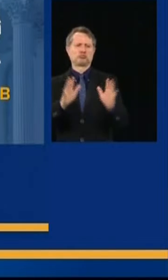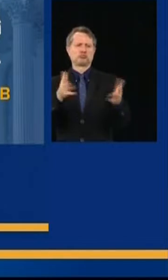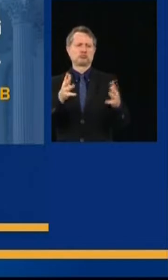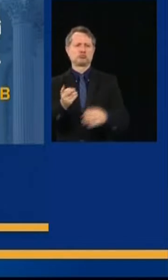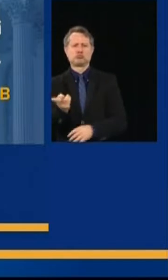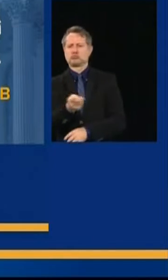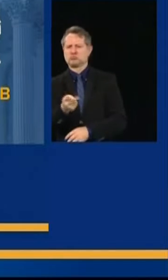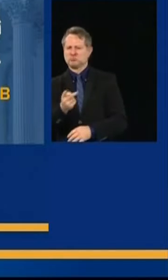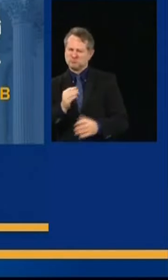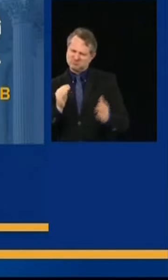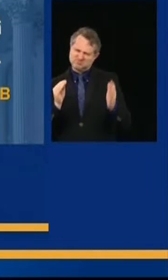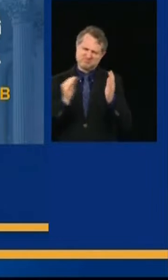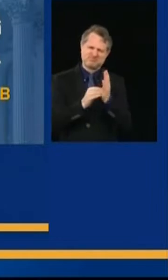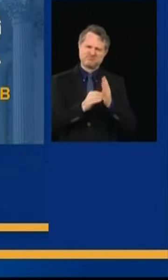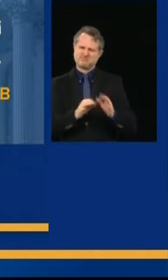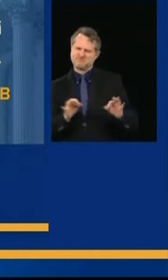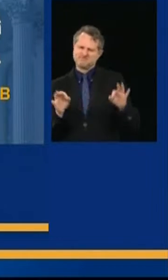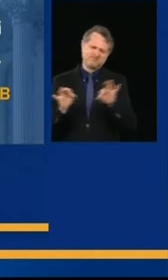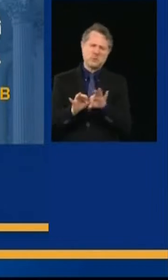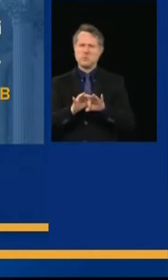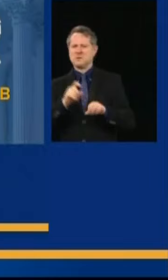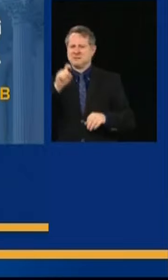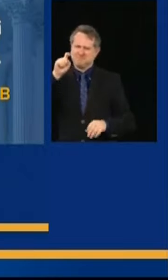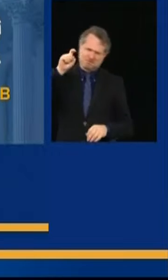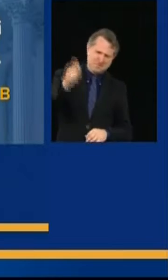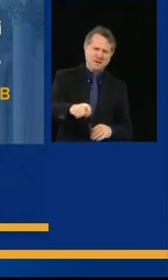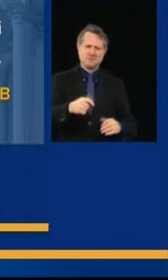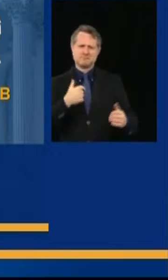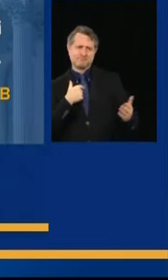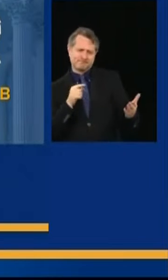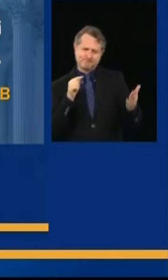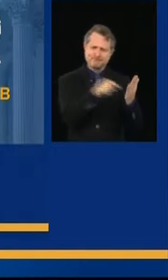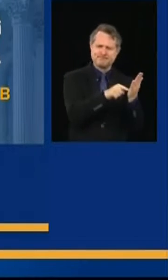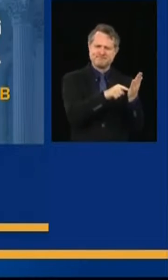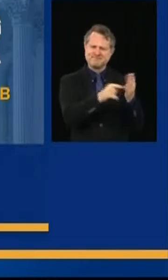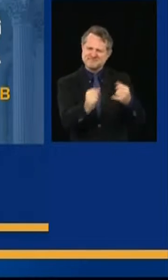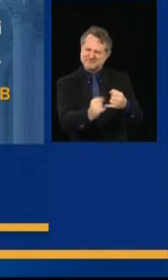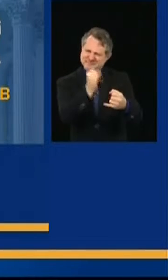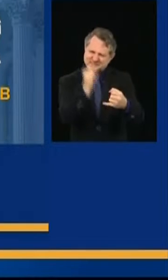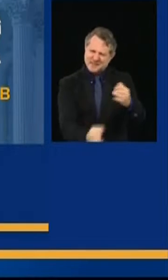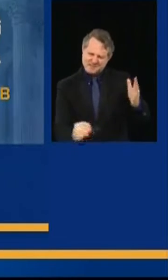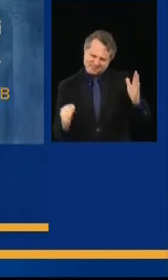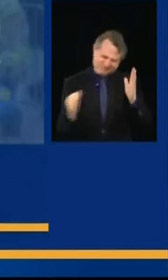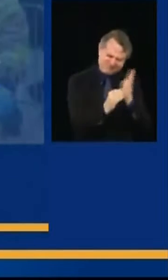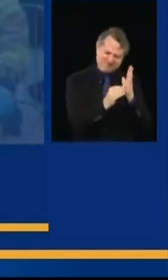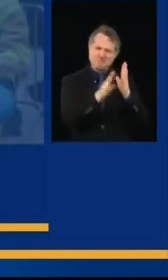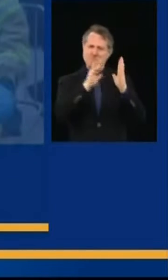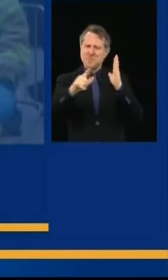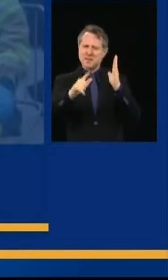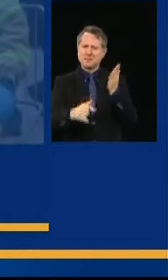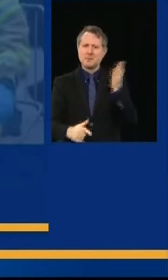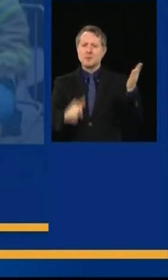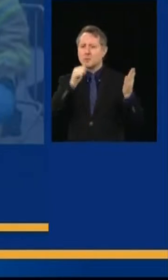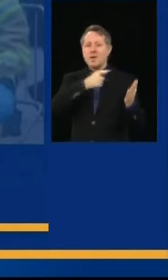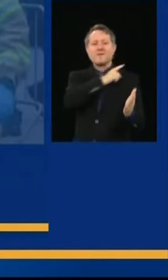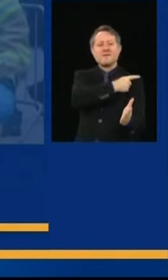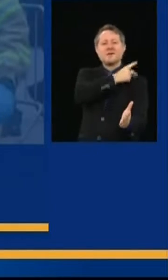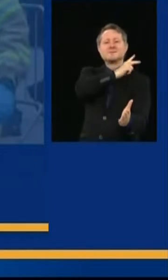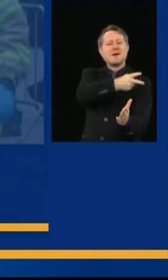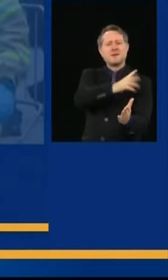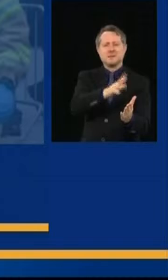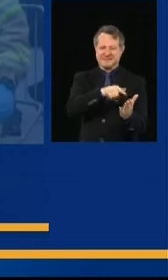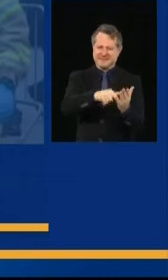sure it's in the final bill, because the only thing that matters is what's in the final bill. But that is good news in this